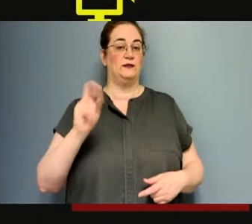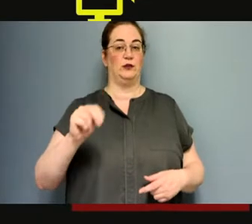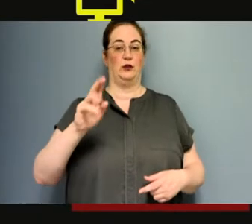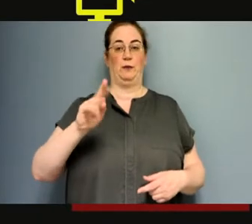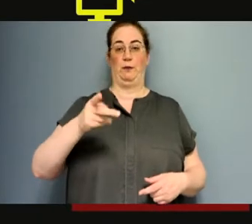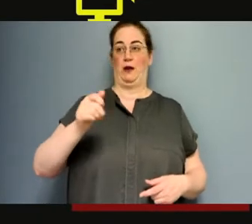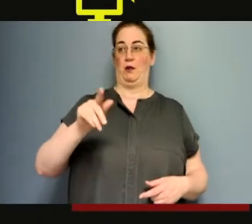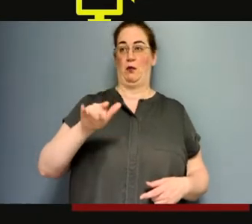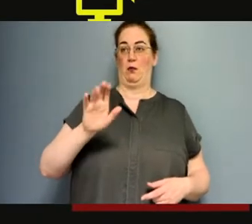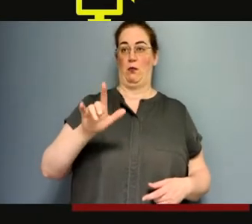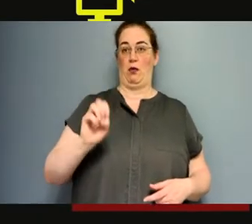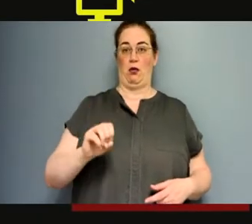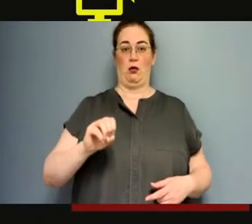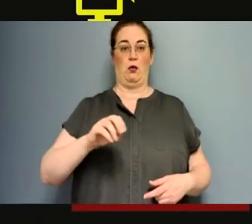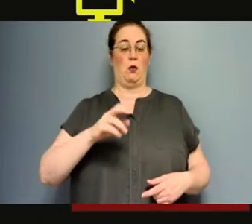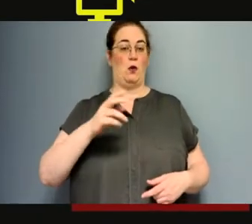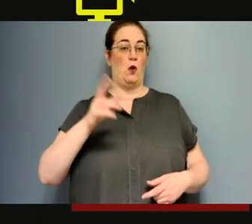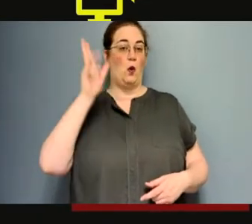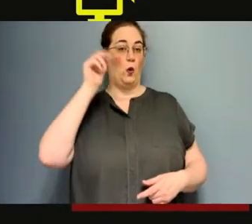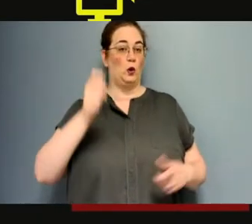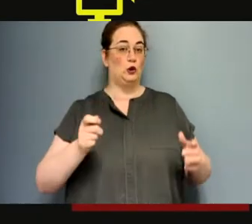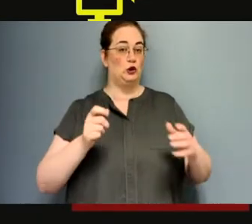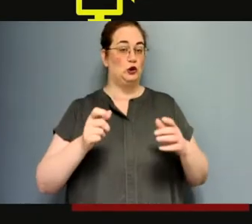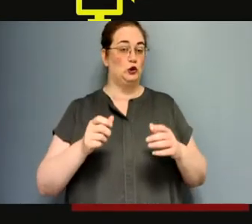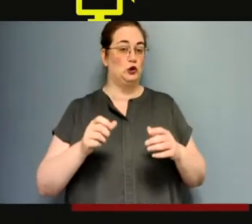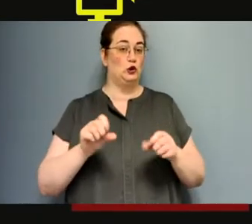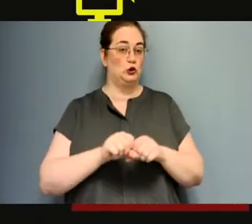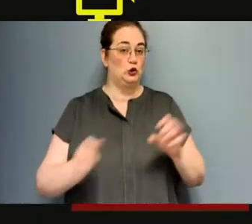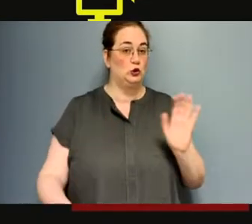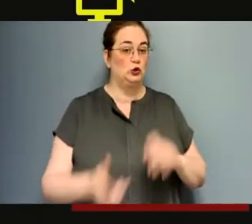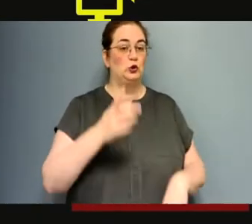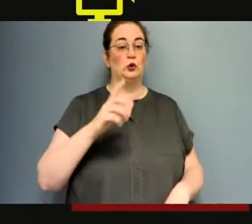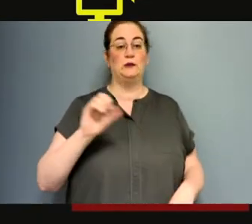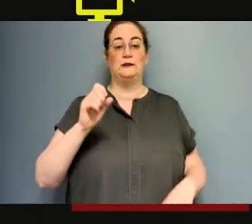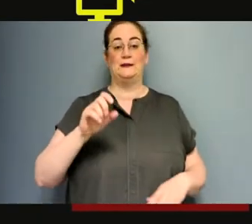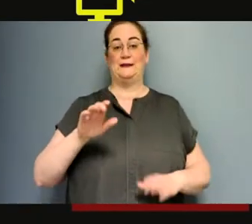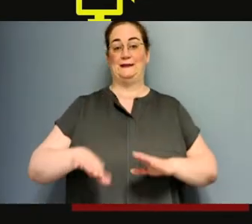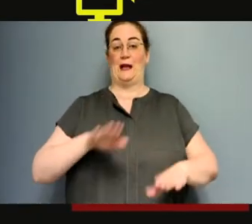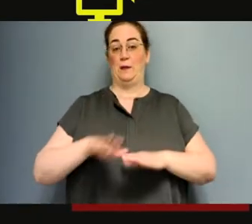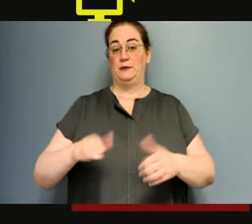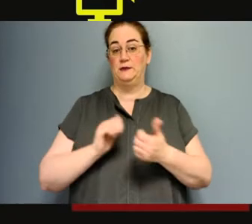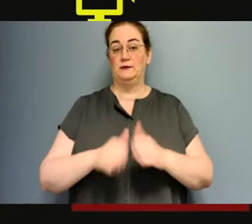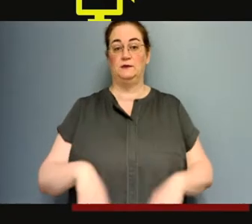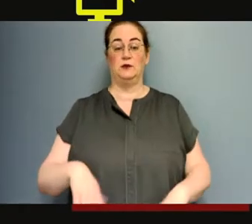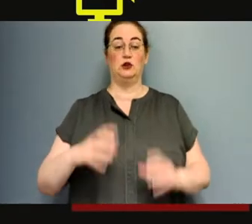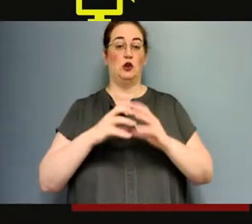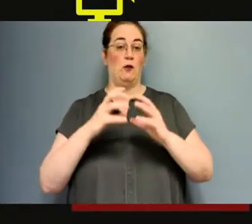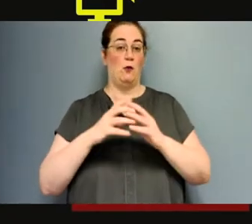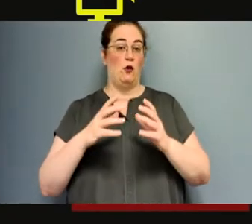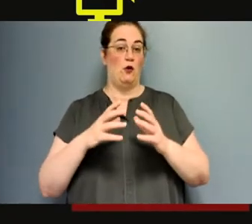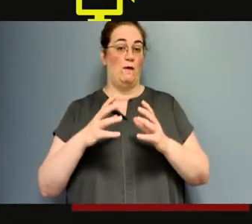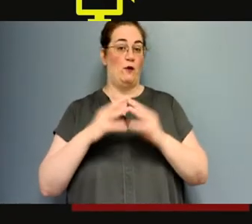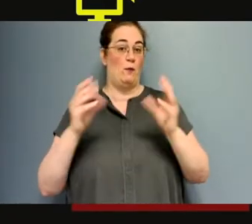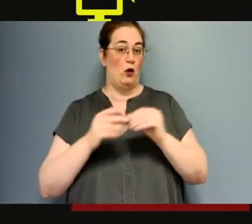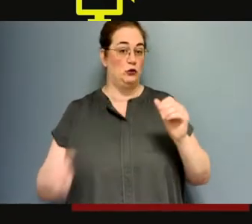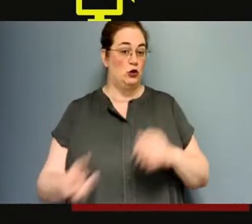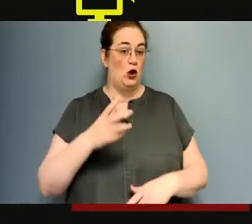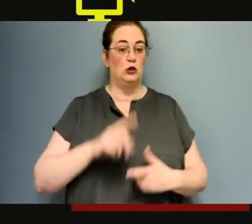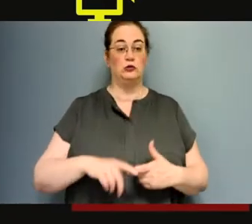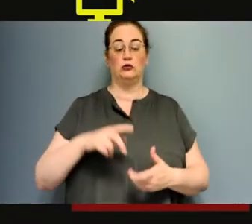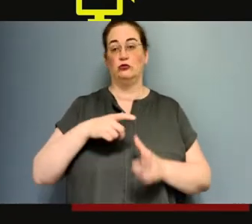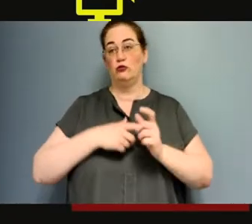quoits, horseshoes, steps competition, football and softball toss, running,